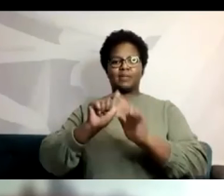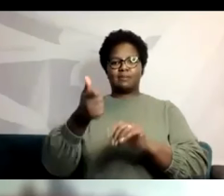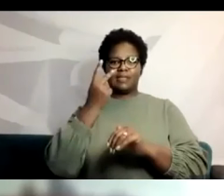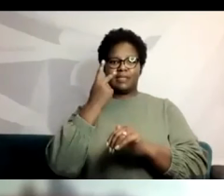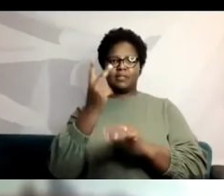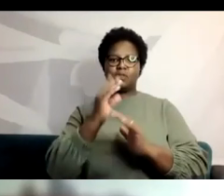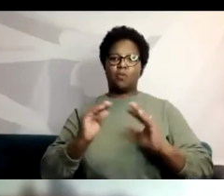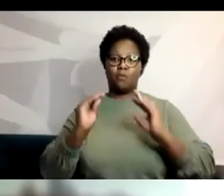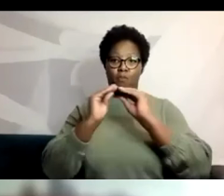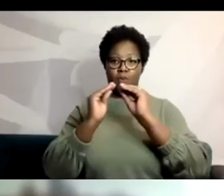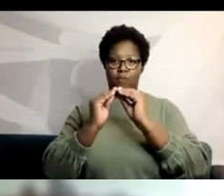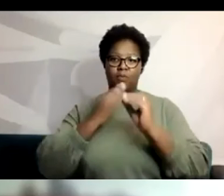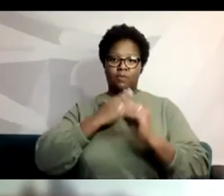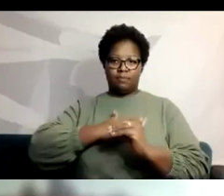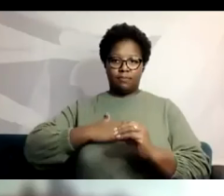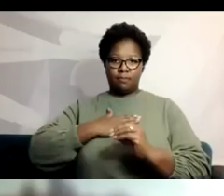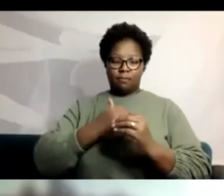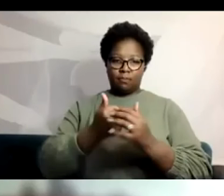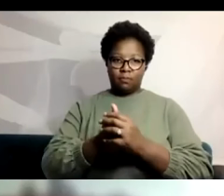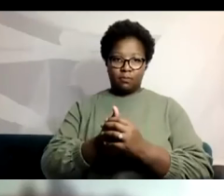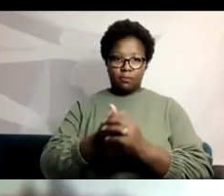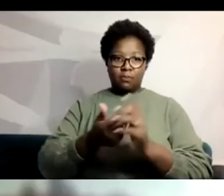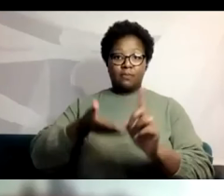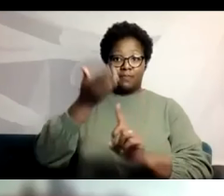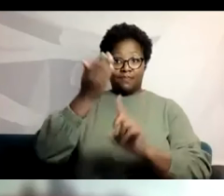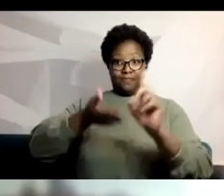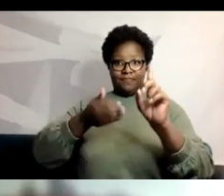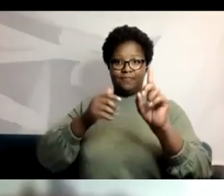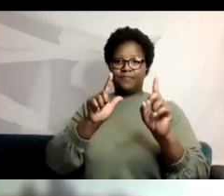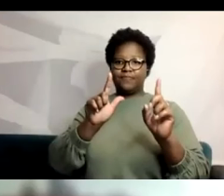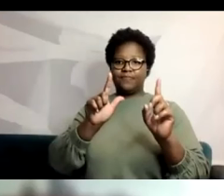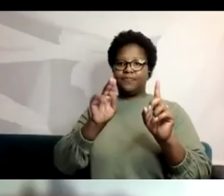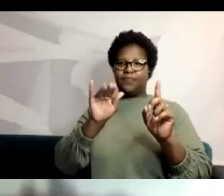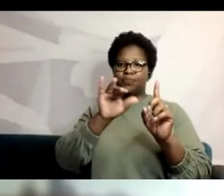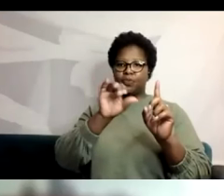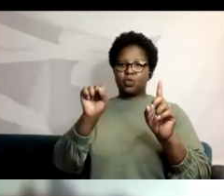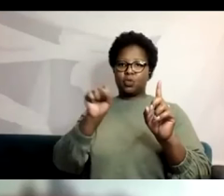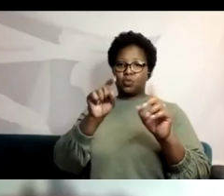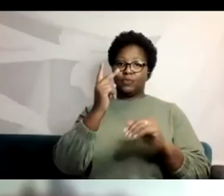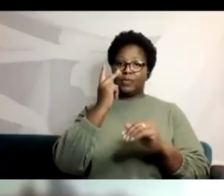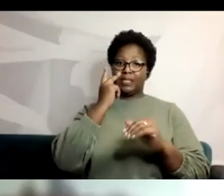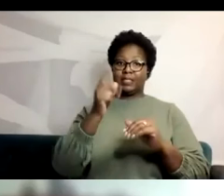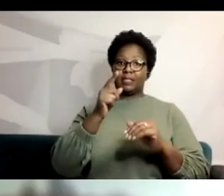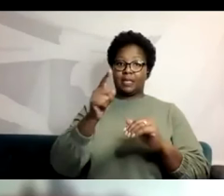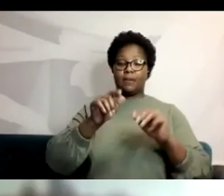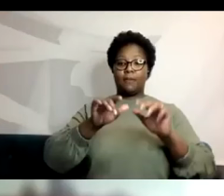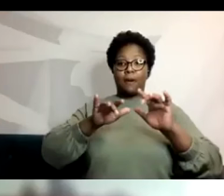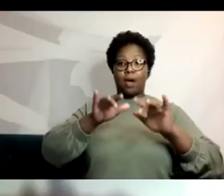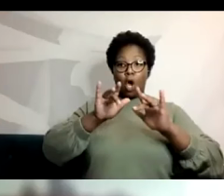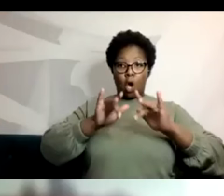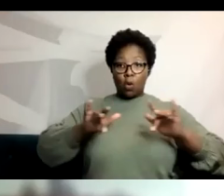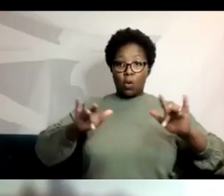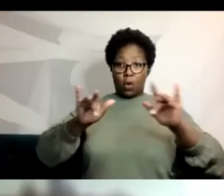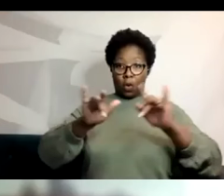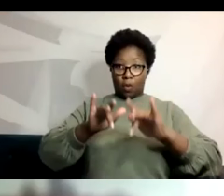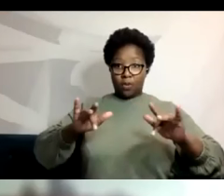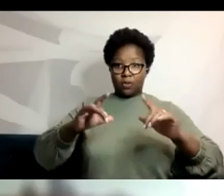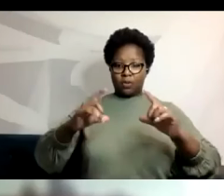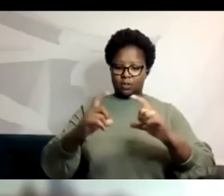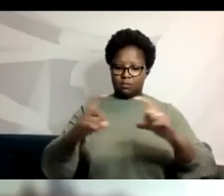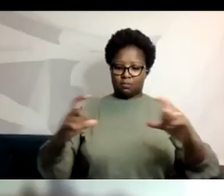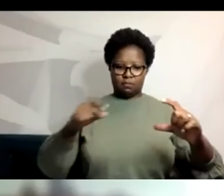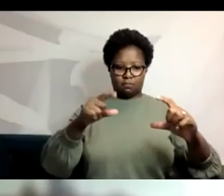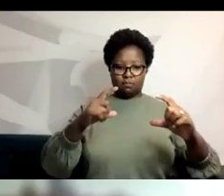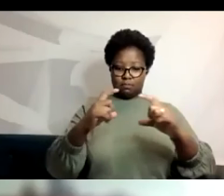technology? So this is Luis. If you look at his computer and if you look at his keyboard, you will notice that